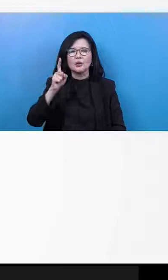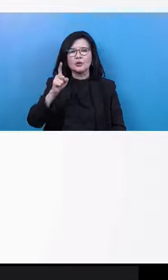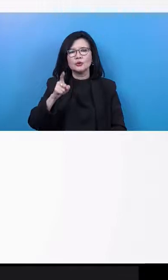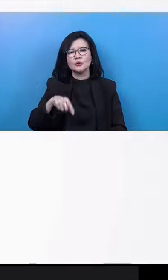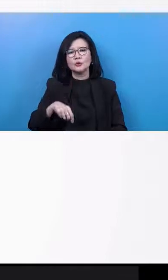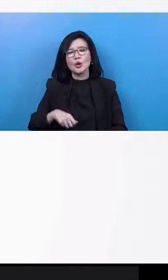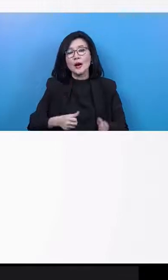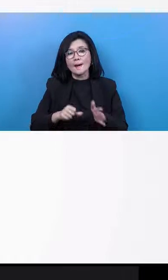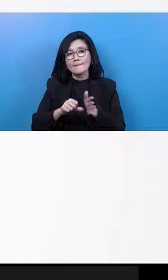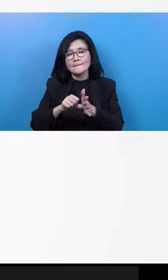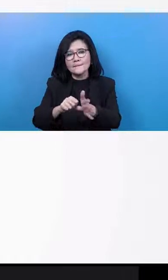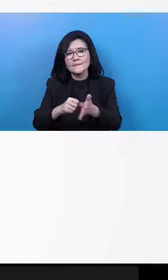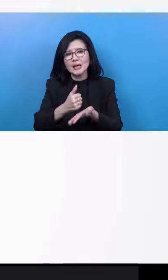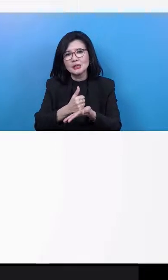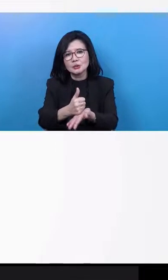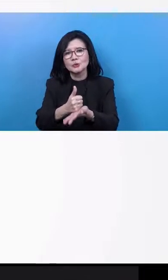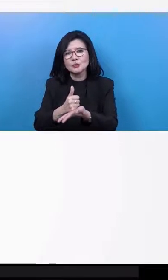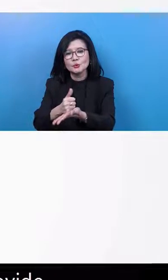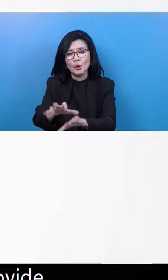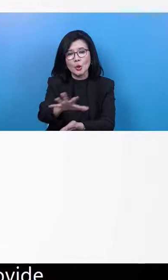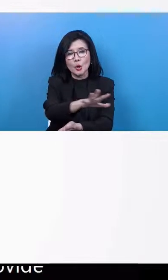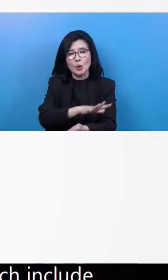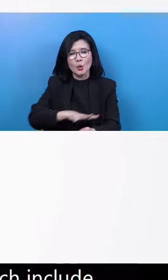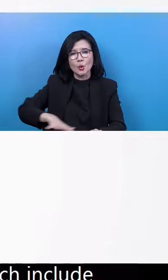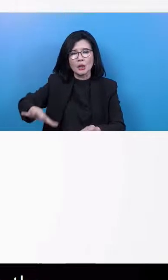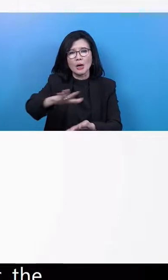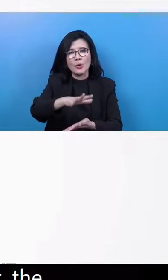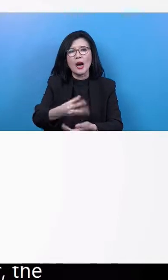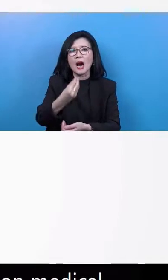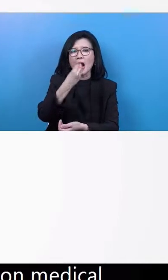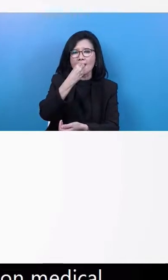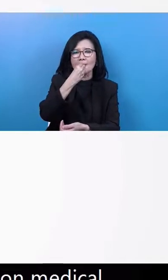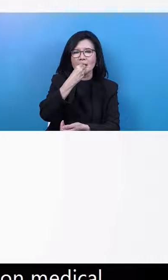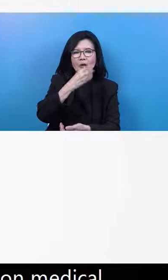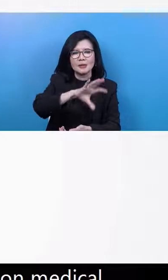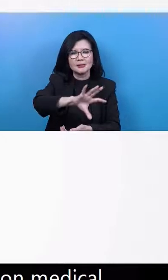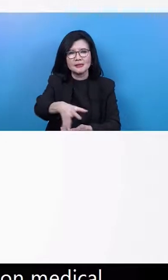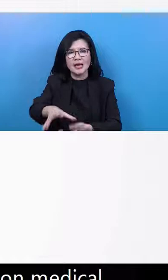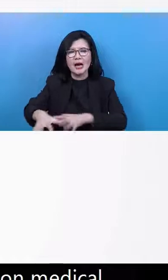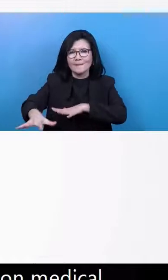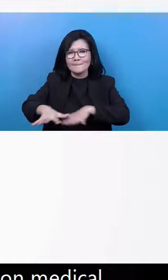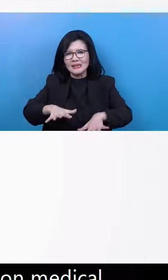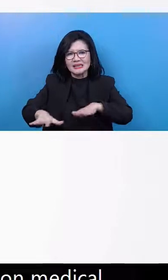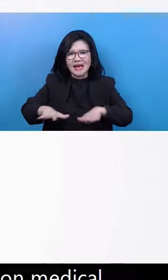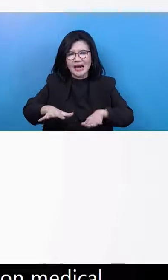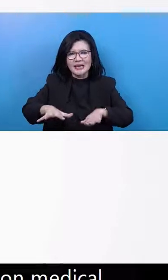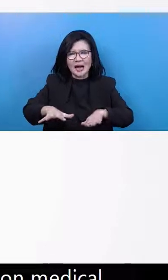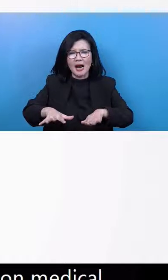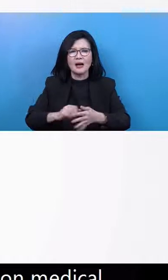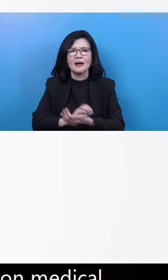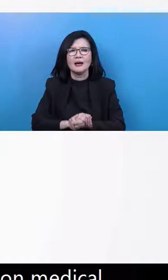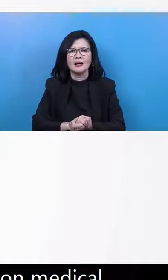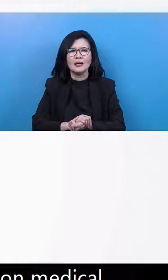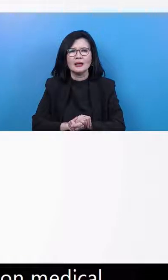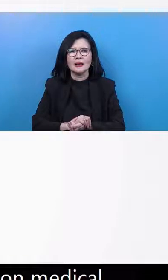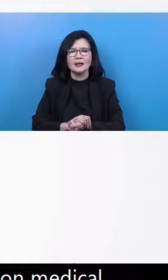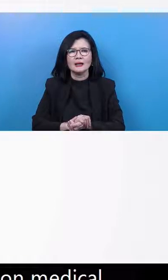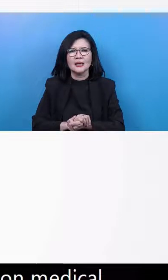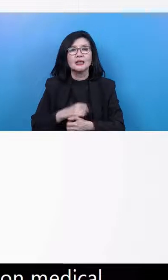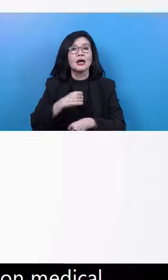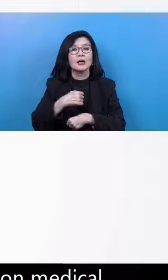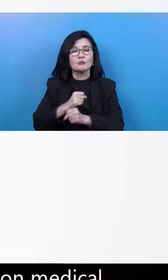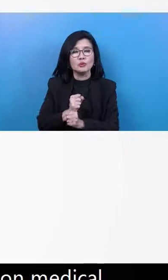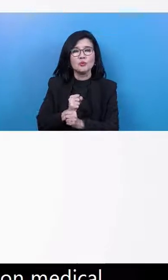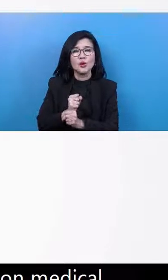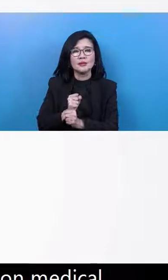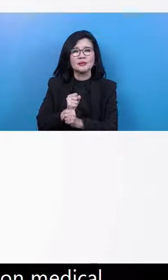include provisions of food assistance during disaster, the establishments of the ASEAN Regional Reserve on medical supply, as well as the